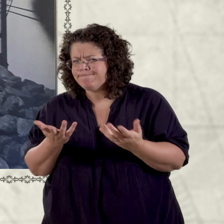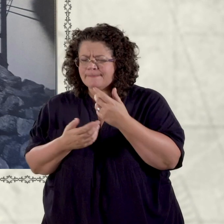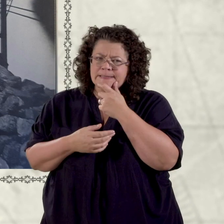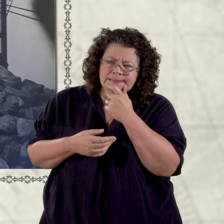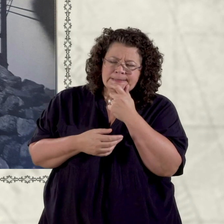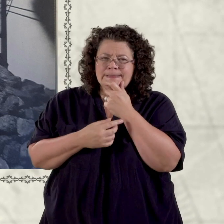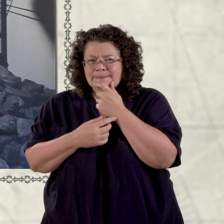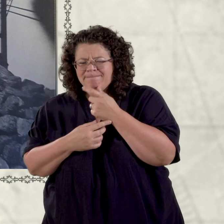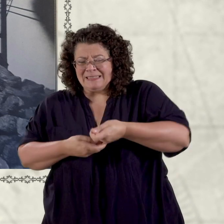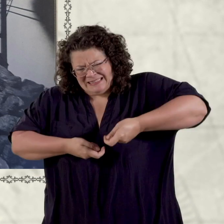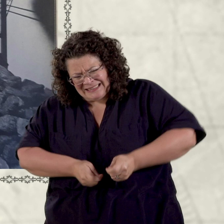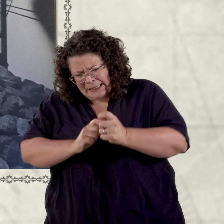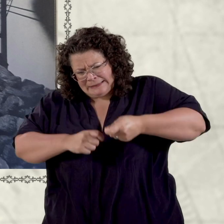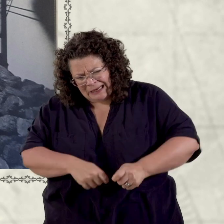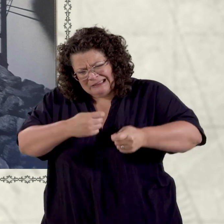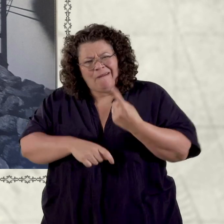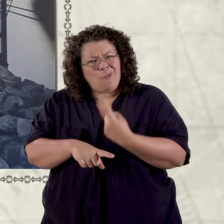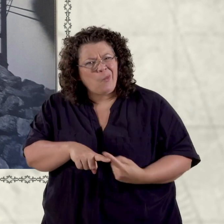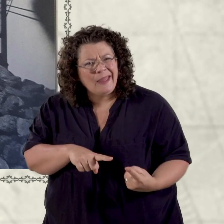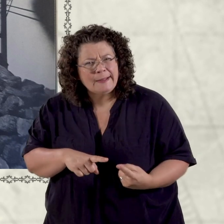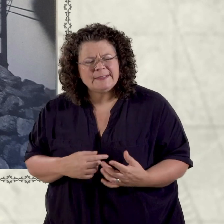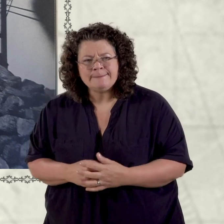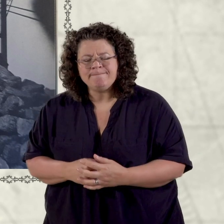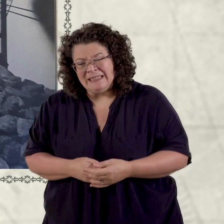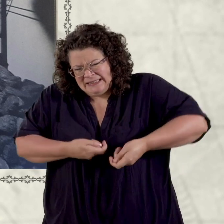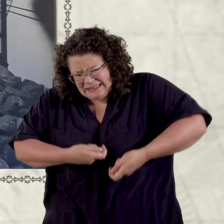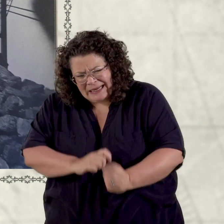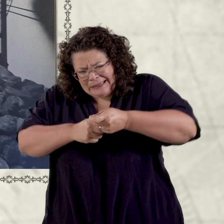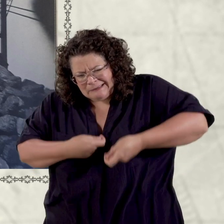Dig, dig, dig for a week.